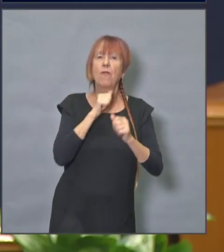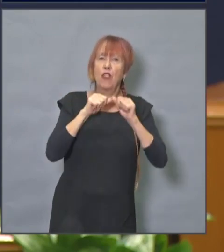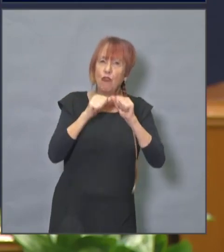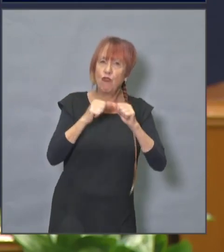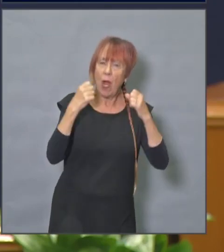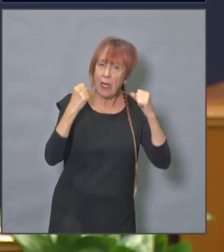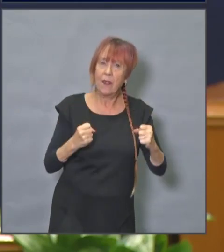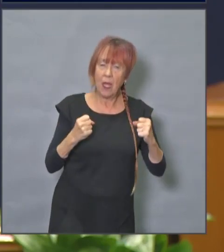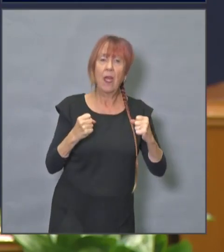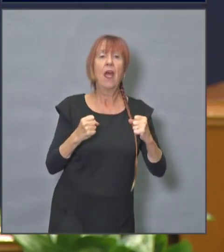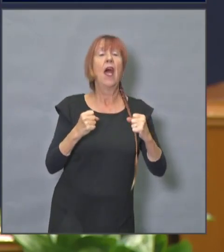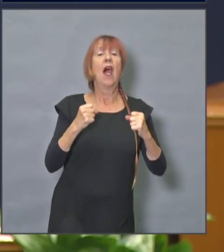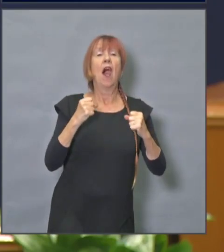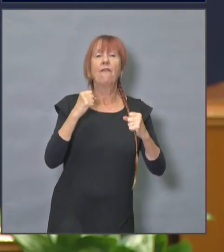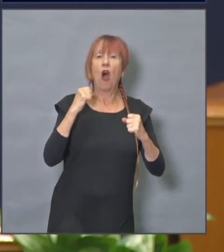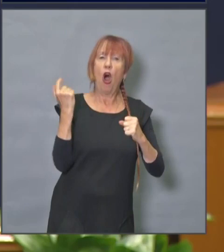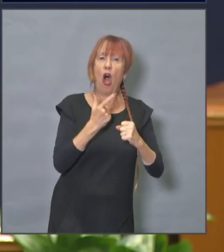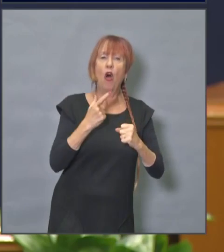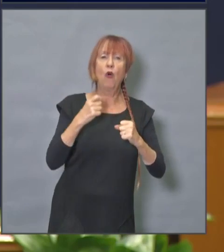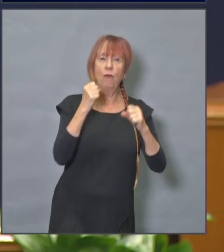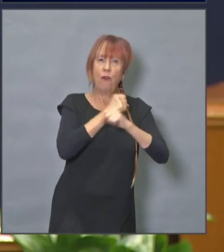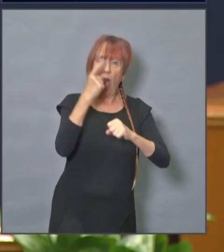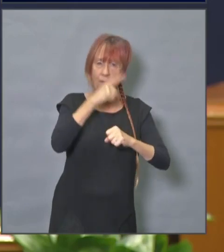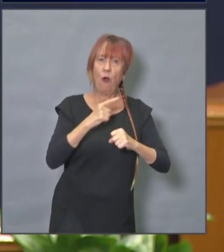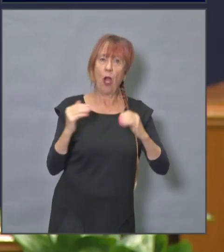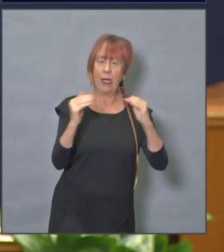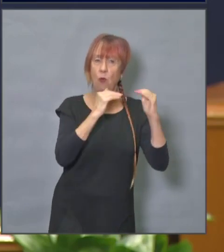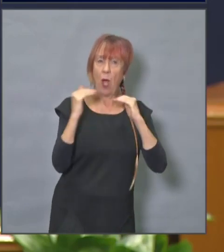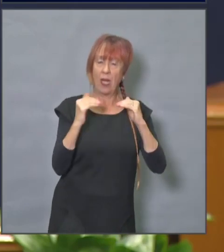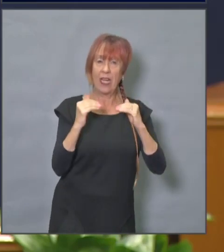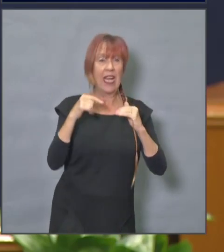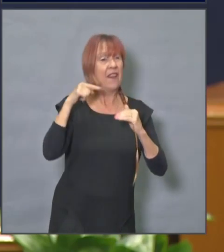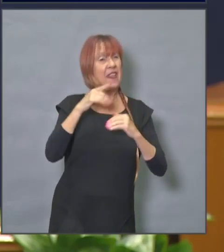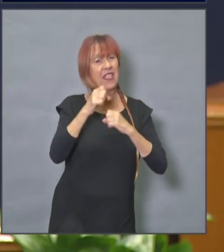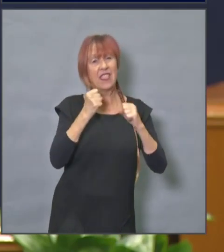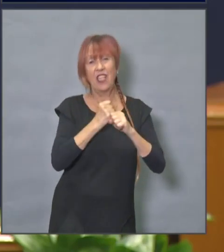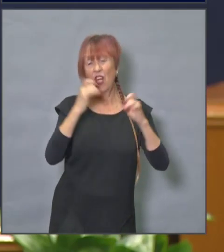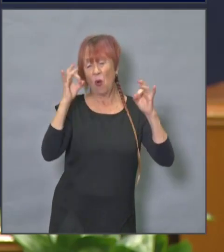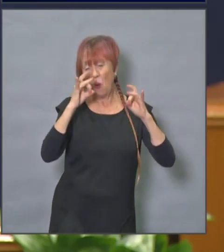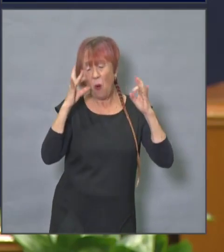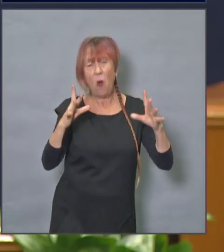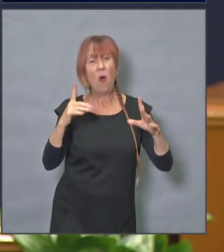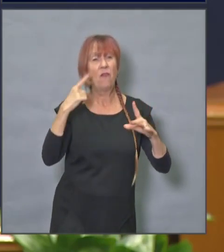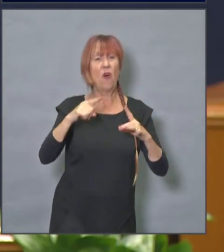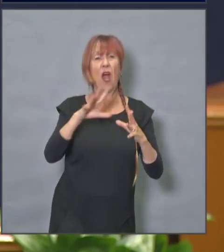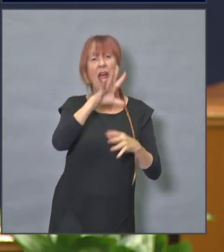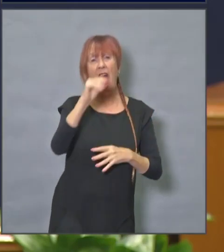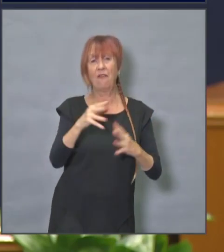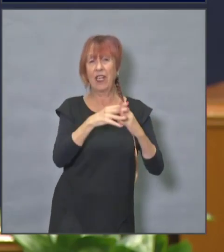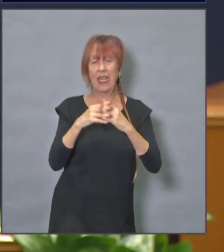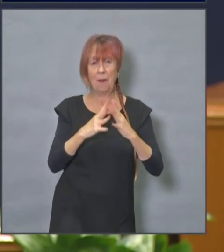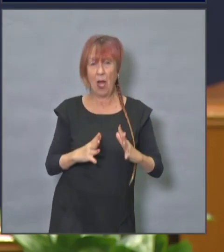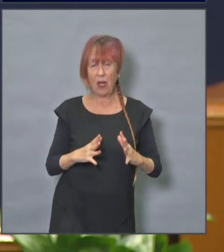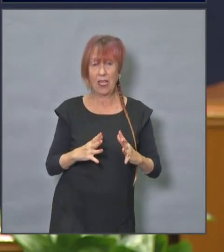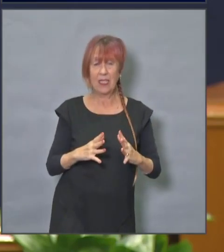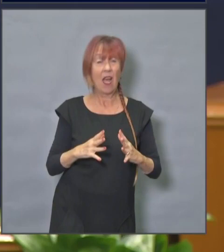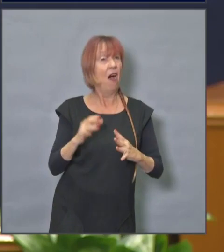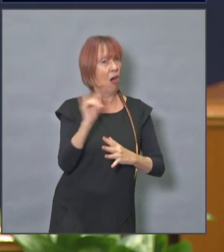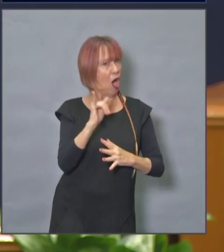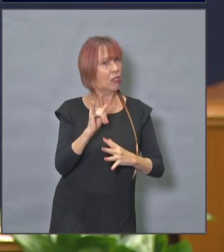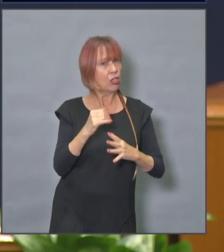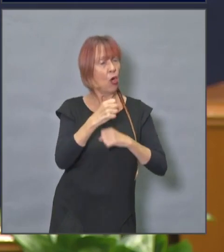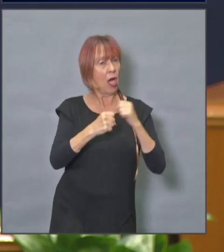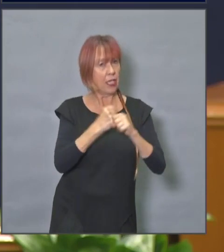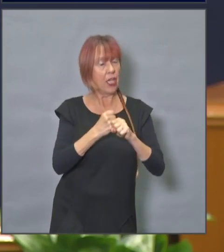end anti-Black racism. This has been a year of devastation for many African Americans and also a year of resistance and strength